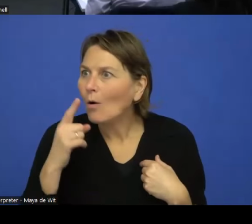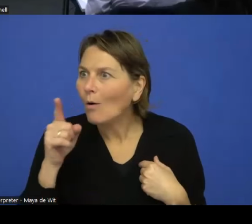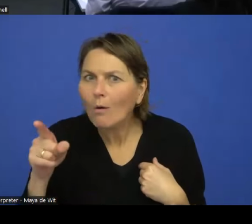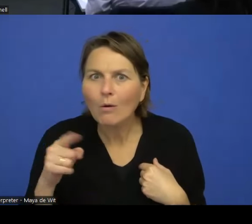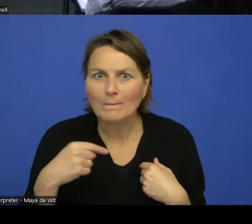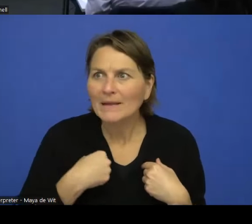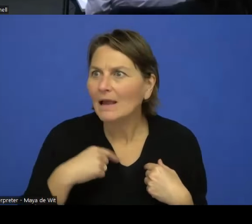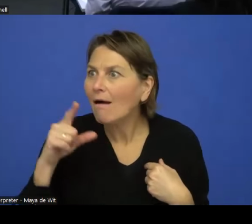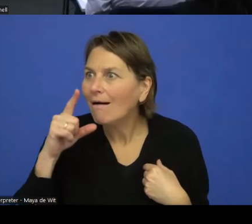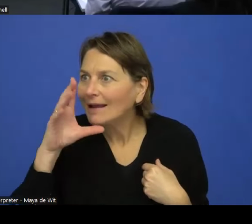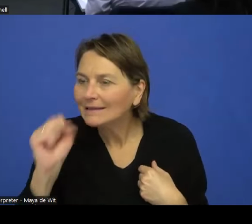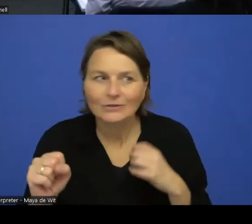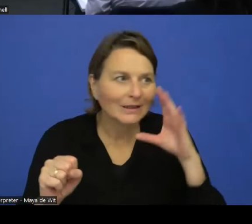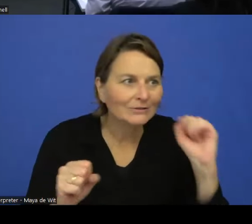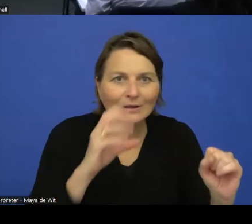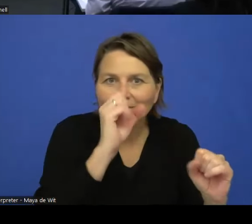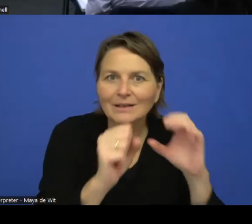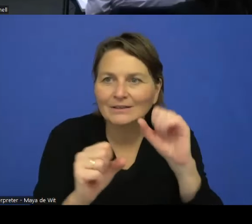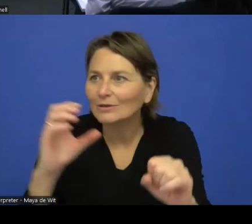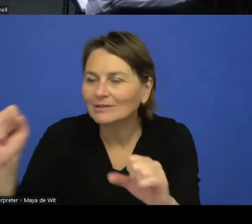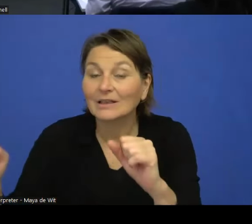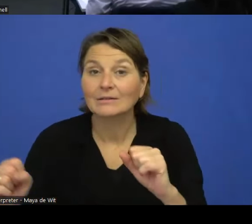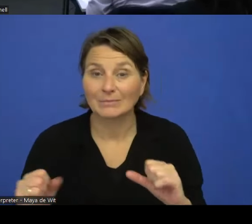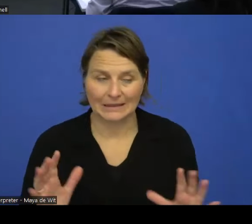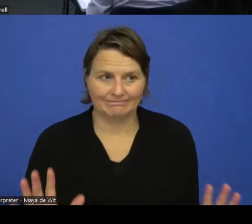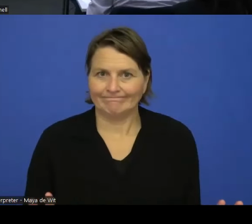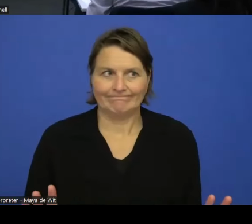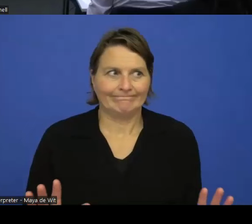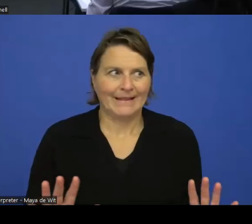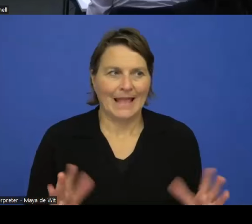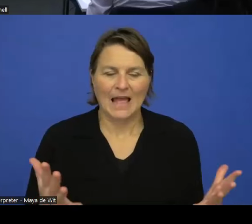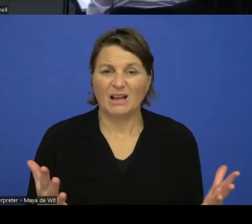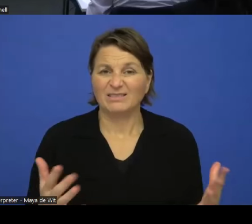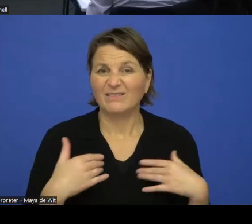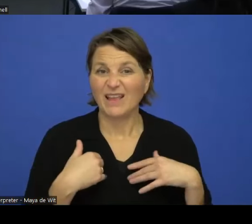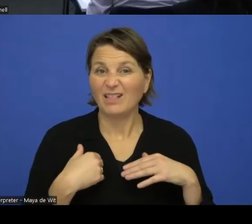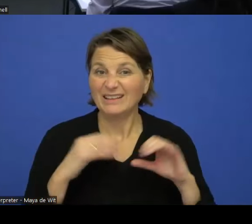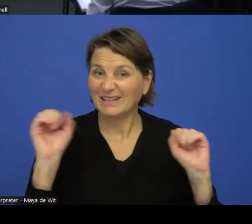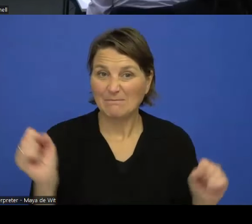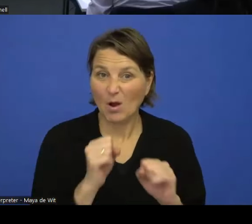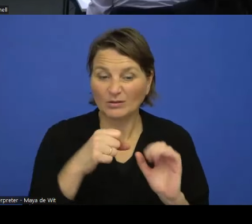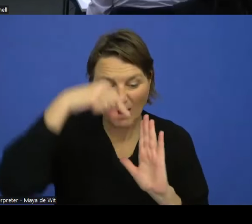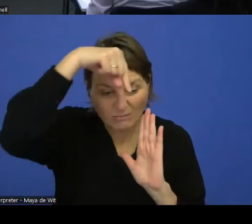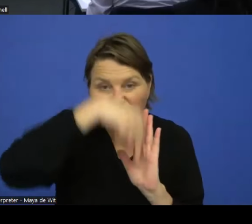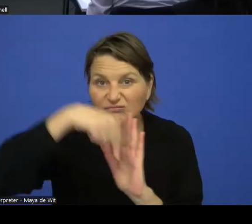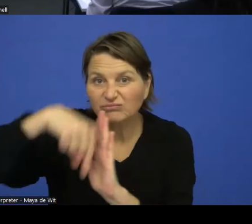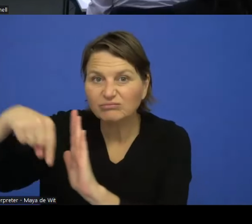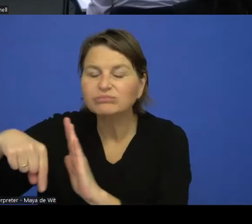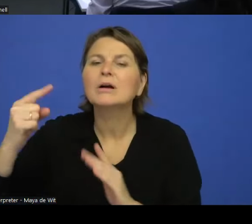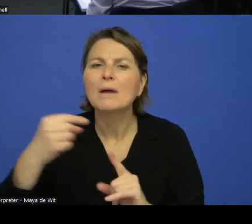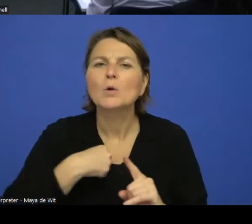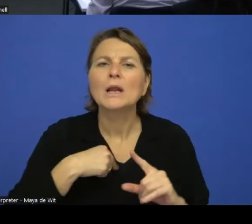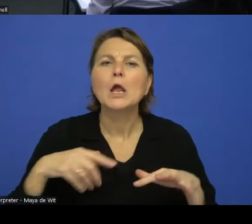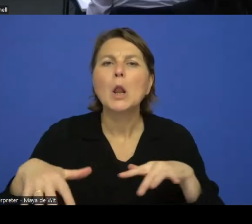love to do some of that, I'd love to do some of that. But then the danger is you become kind of very general rather than someone who has a speciality but is able to